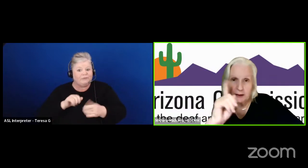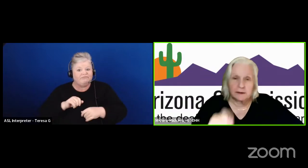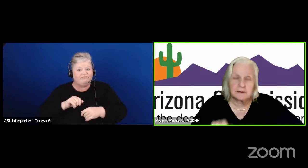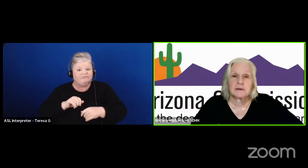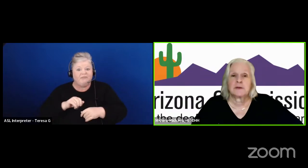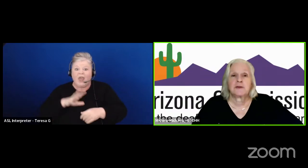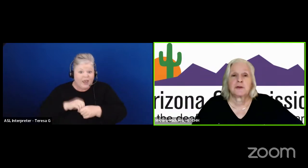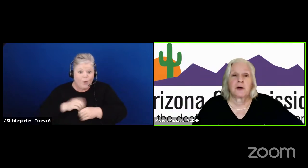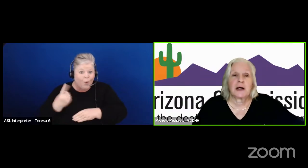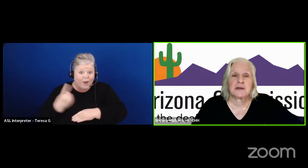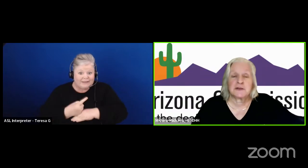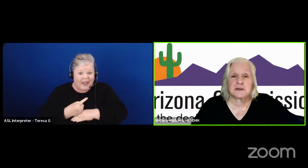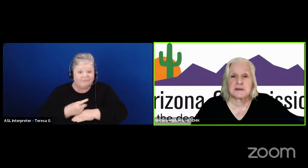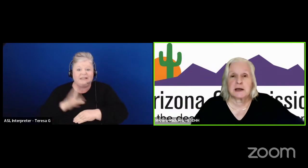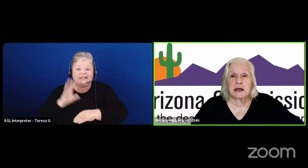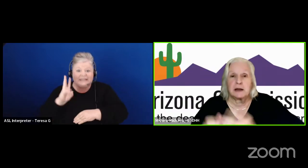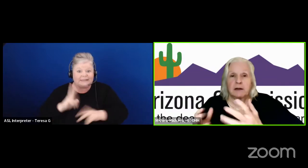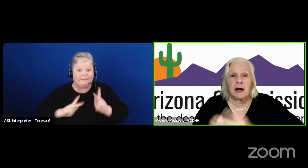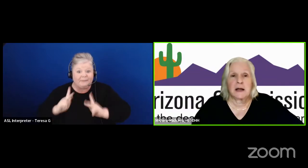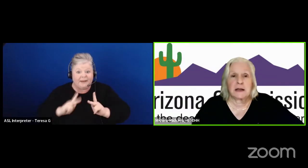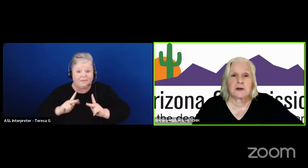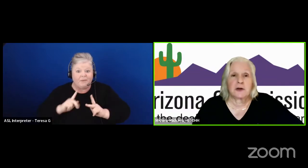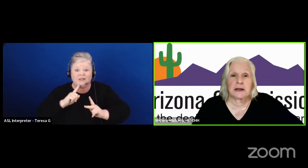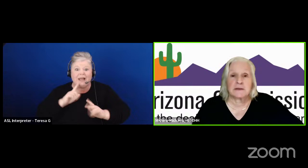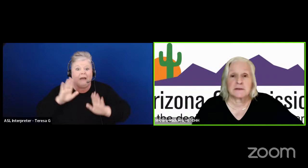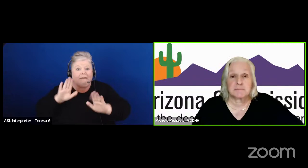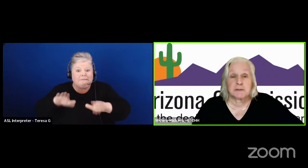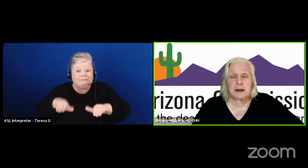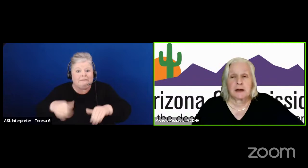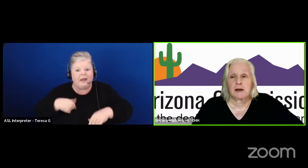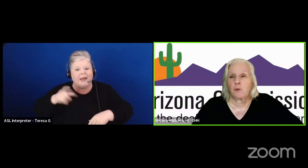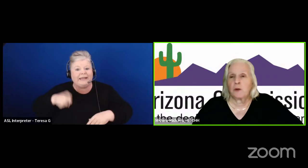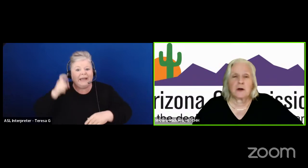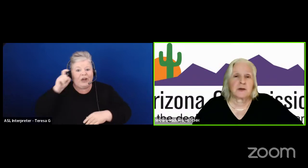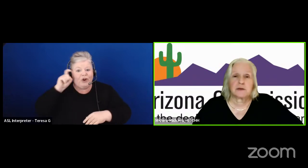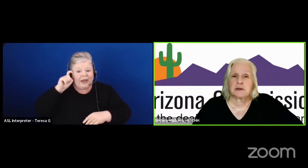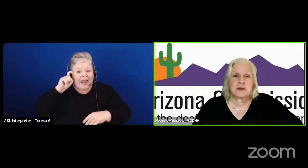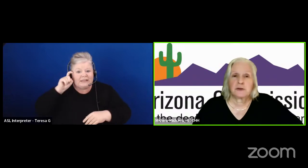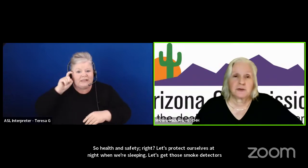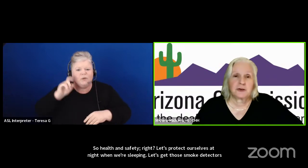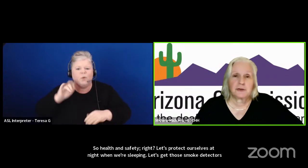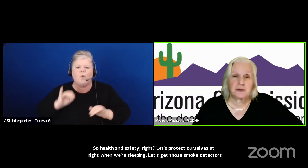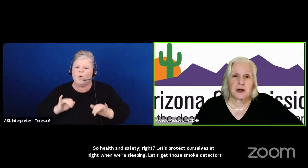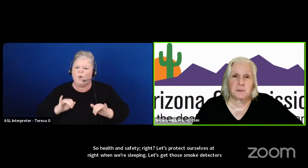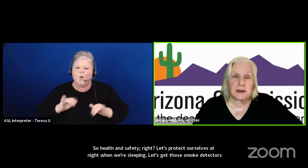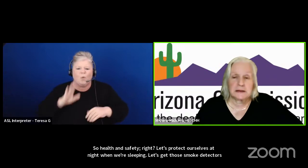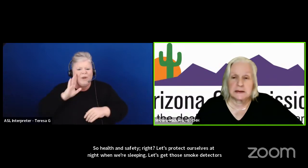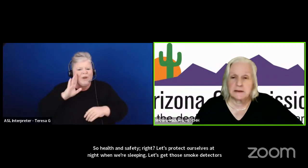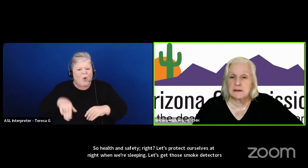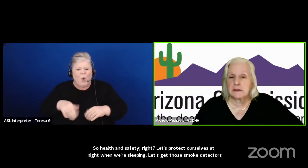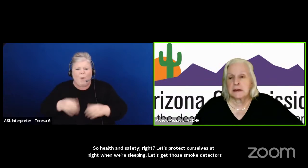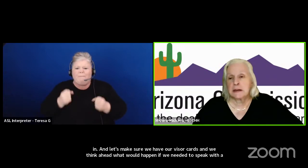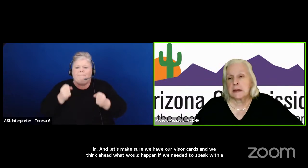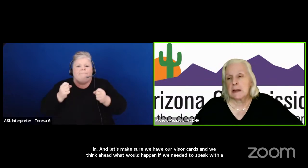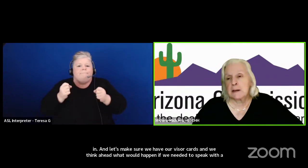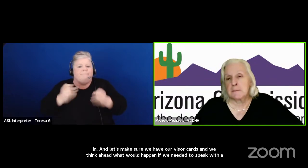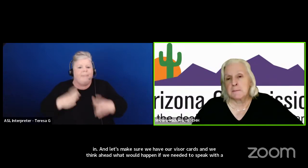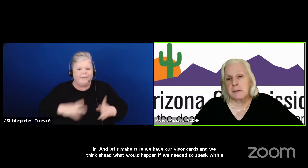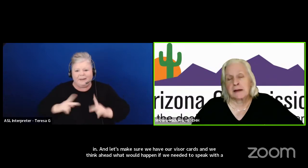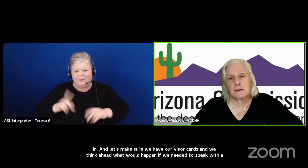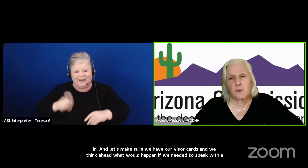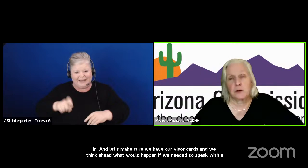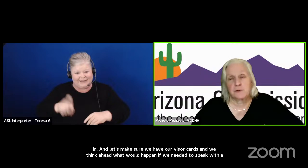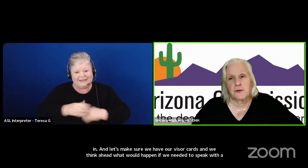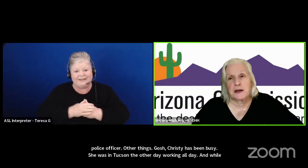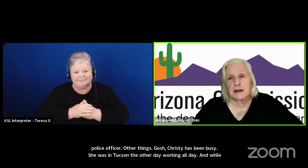one day to our agency saying, I need hearing aids. We know it's a huge, huge unmet need.